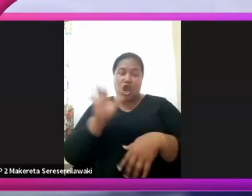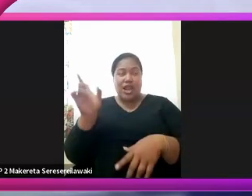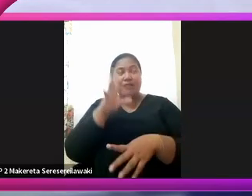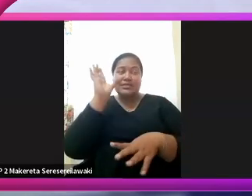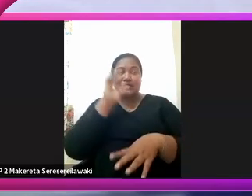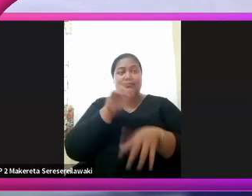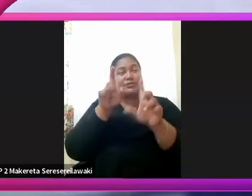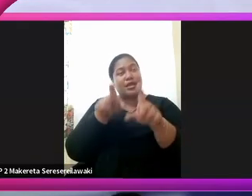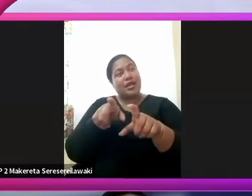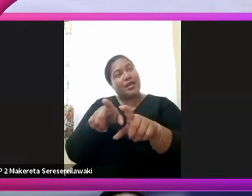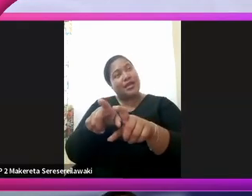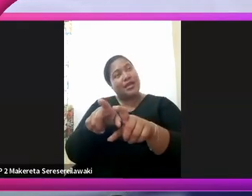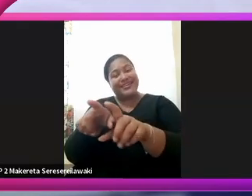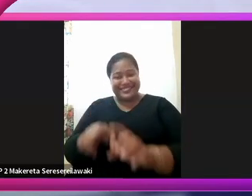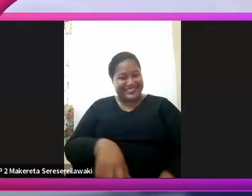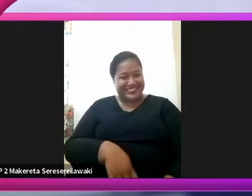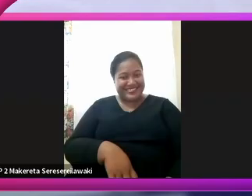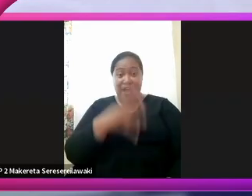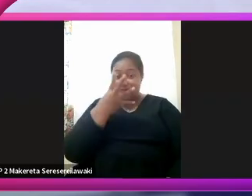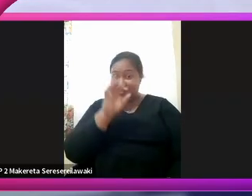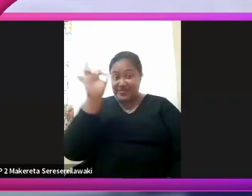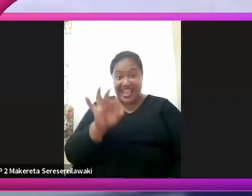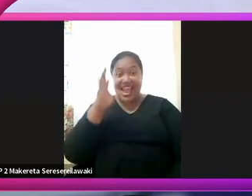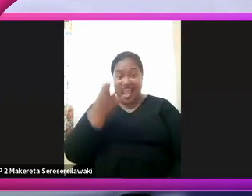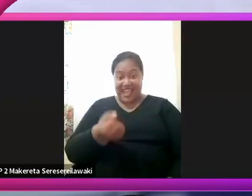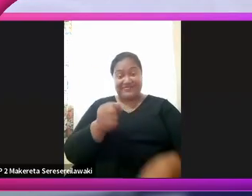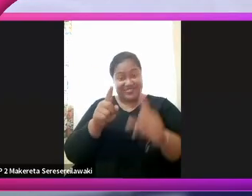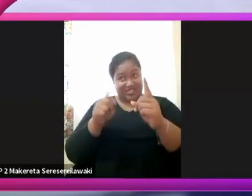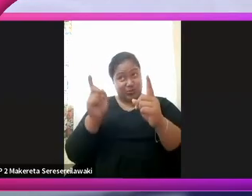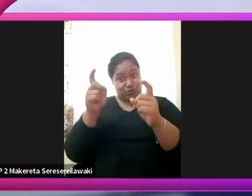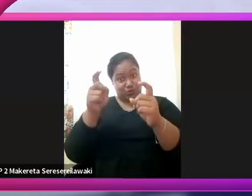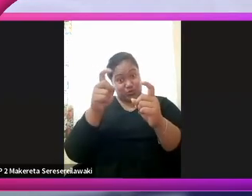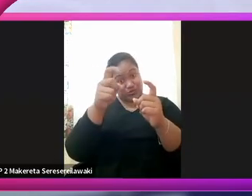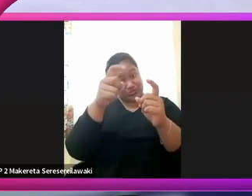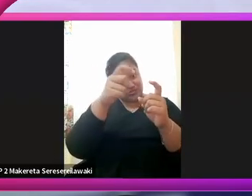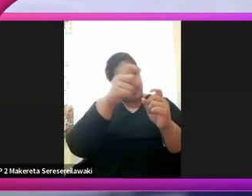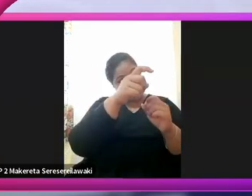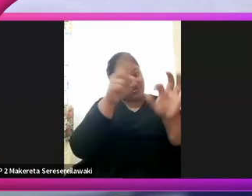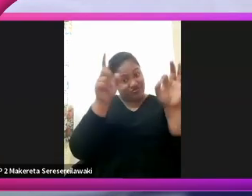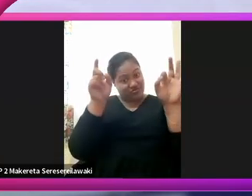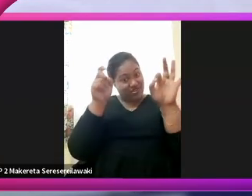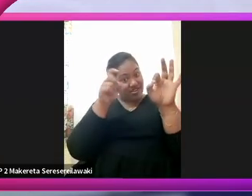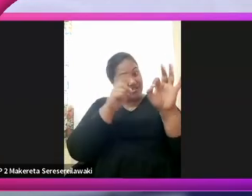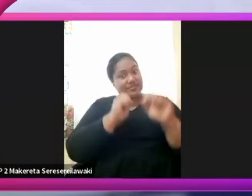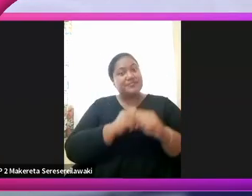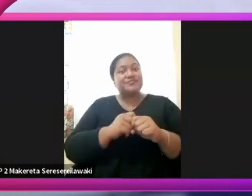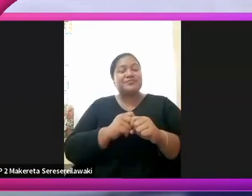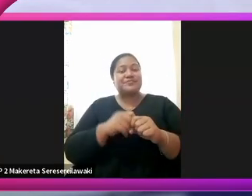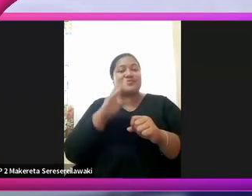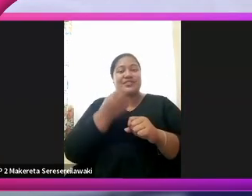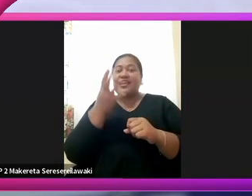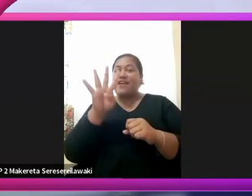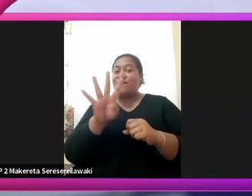So 40% of them can swim, that means they can move, and at least 4% of